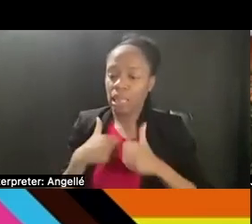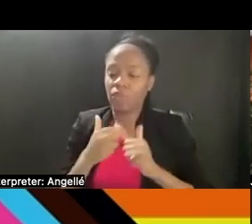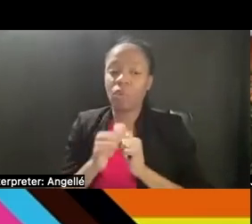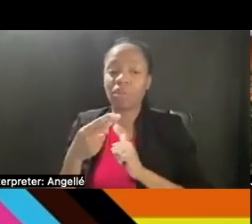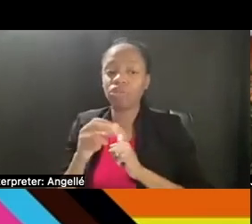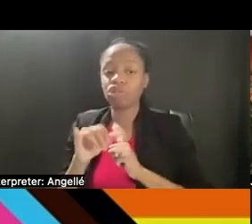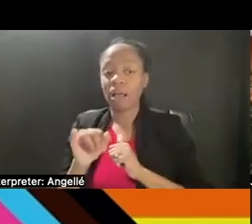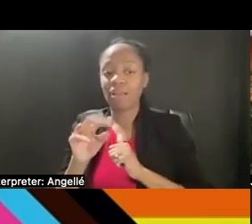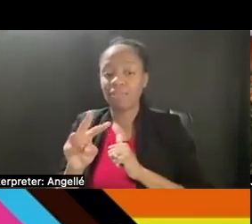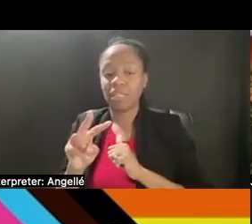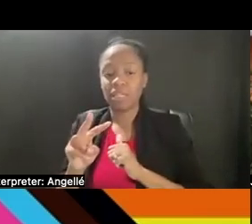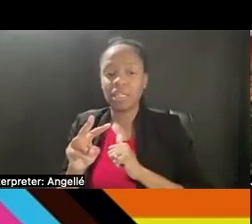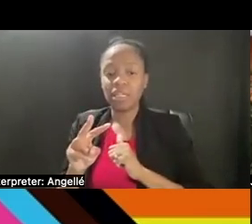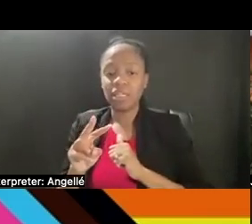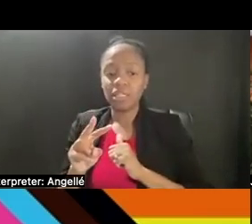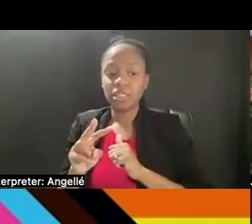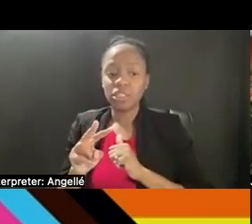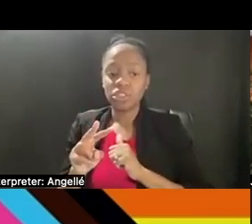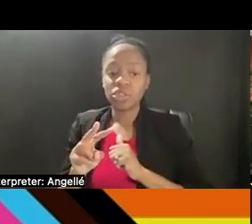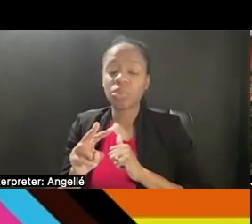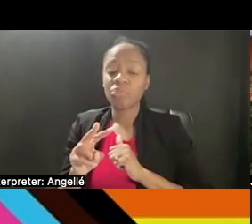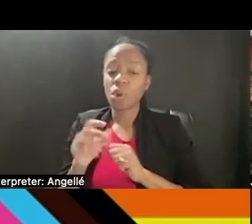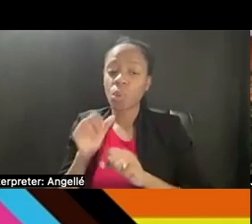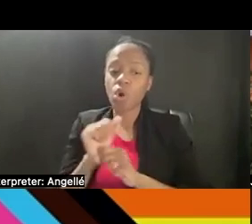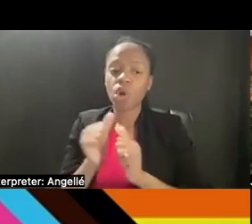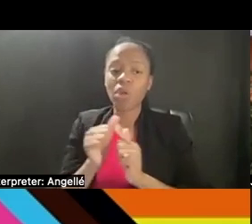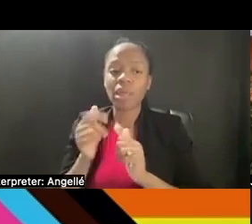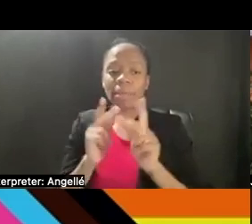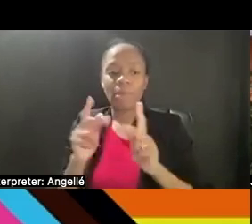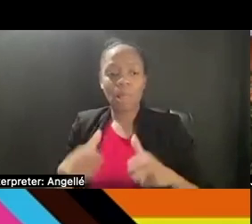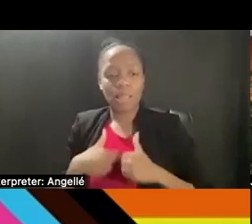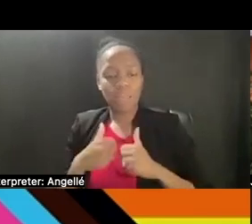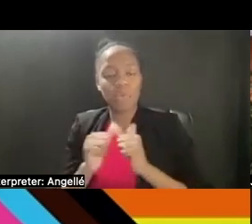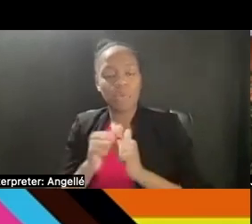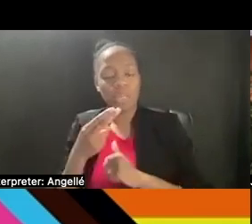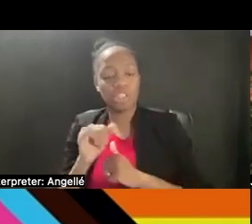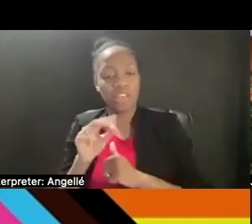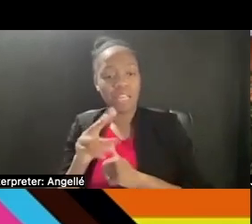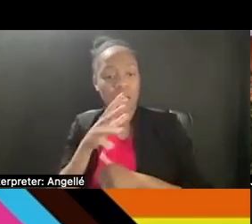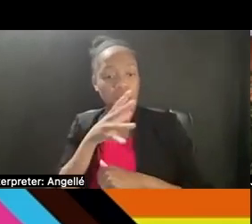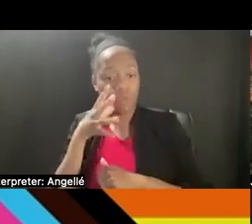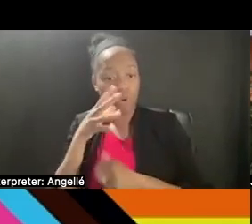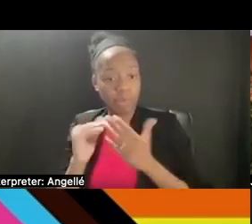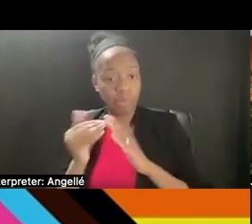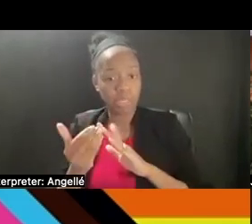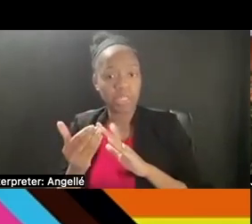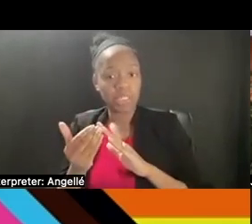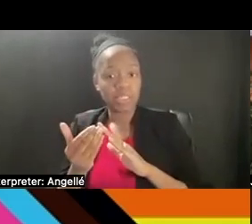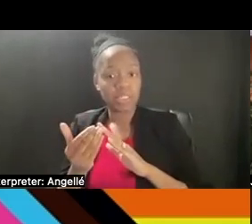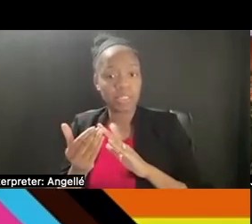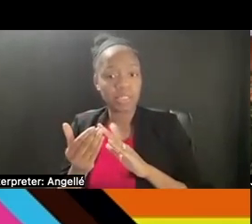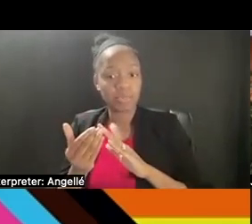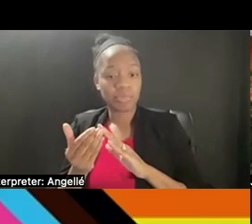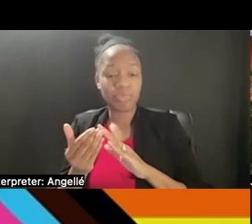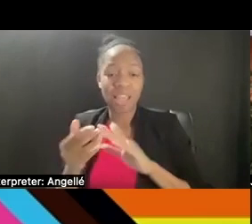few minutes ago as well, but working with folks living with HIV in rural communities, as folks age,